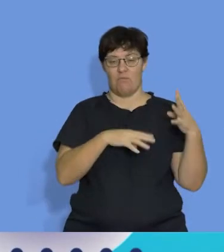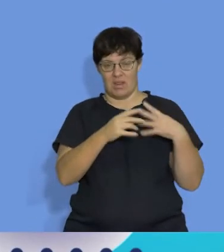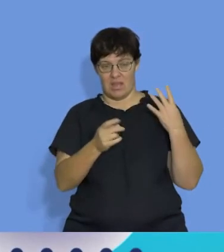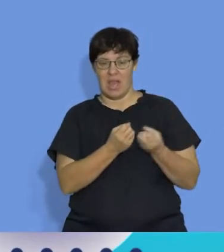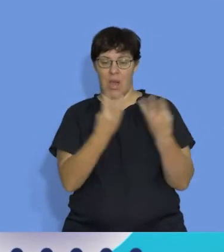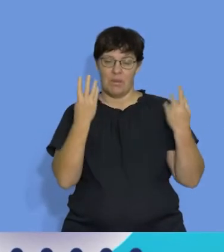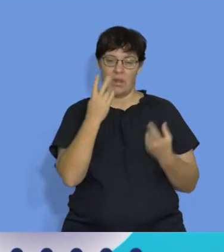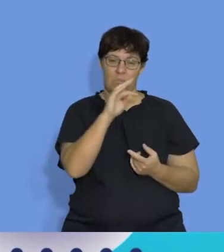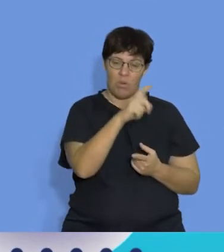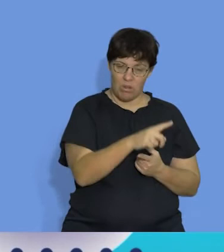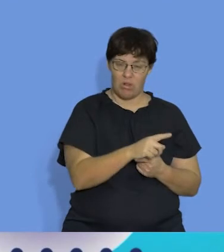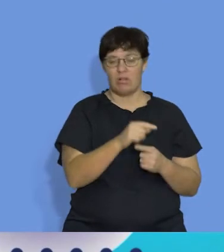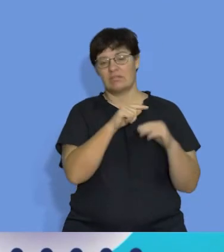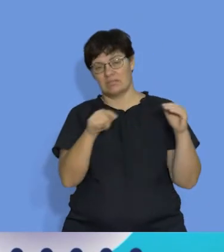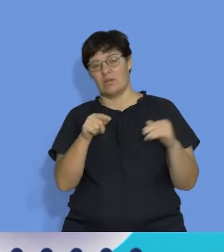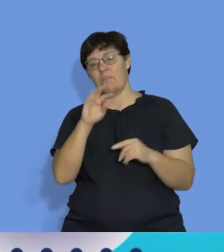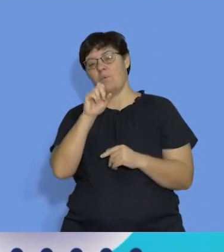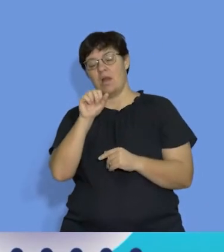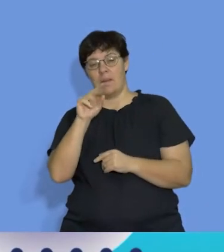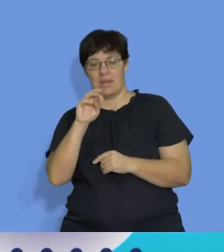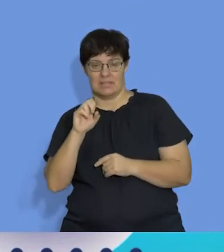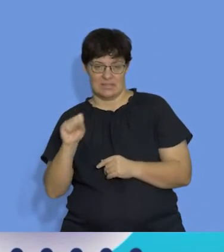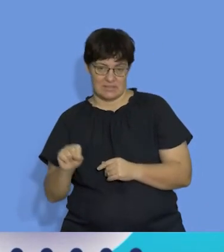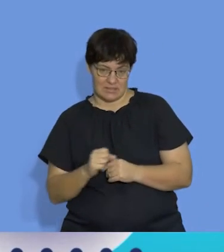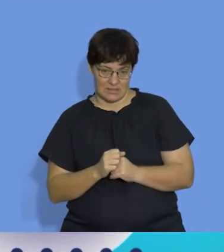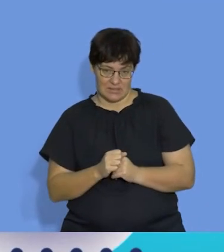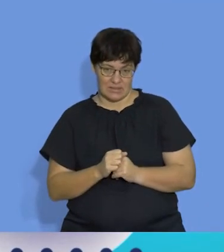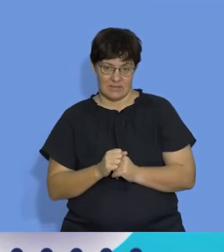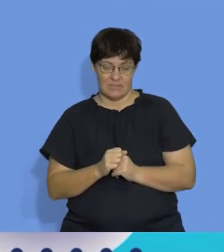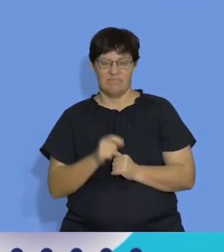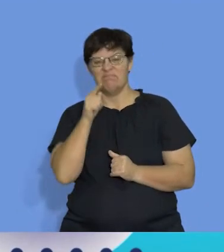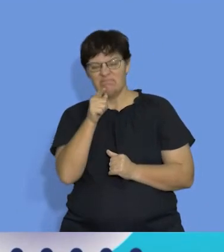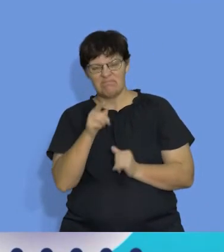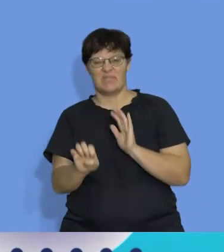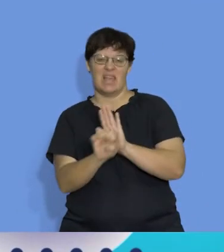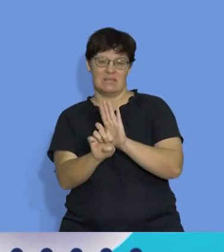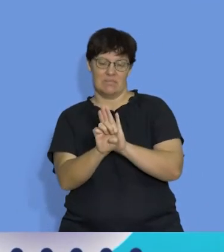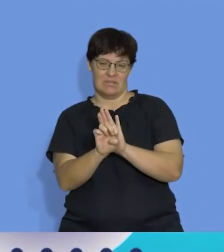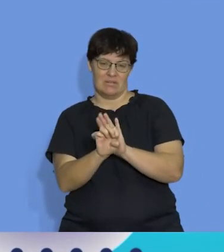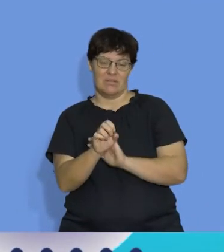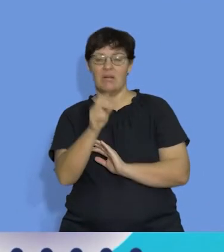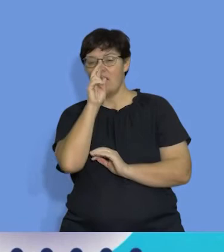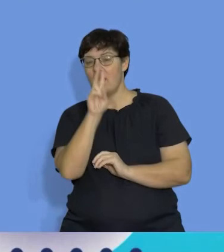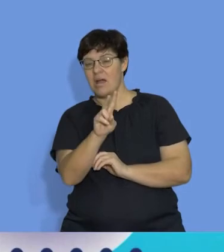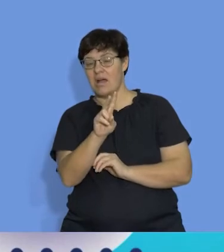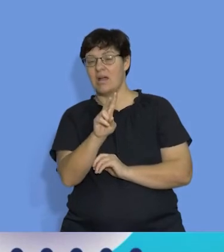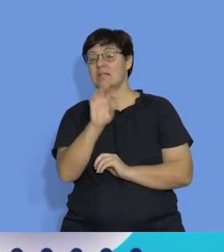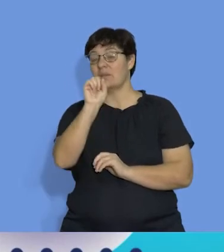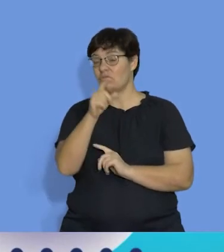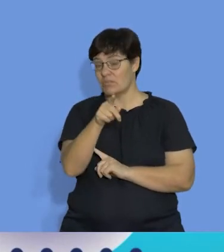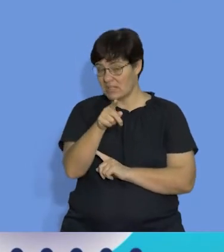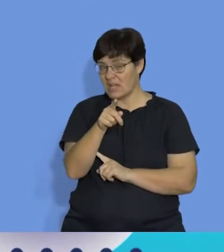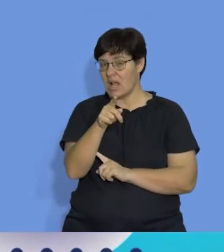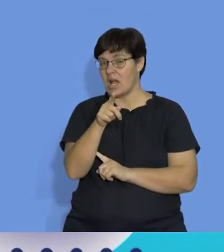moles is equals to mass over molar mass. So this is just one of the examples to say that stoichiometry, as long as there